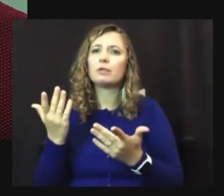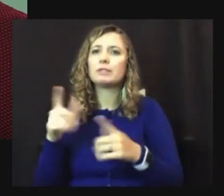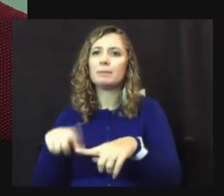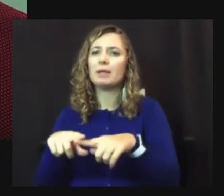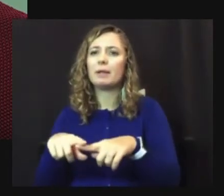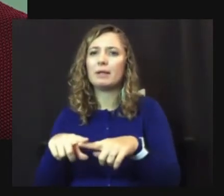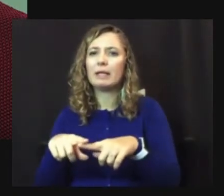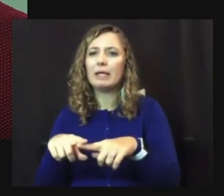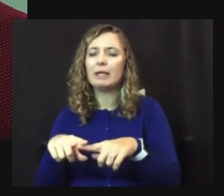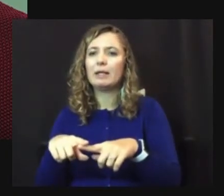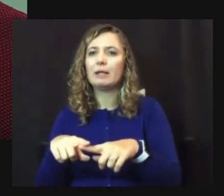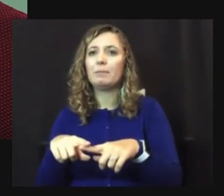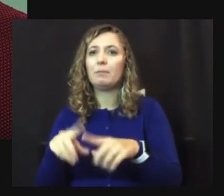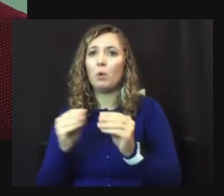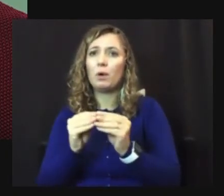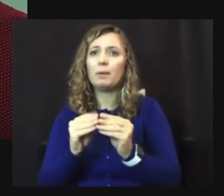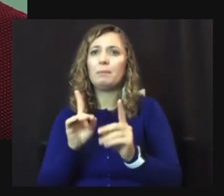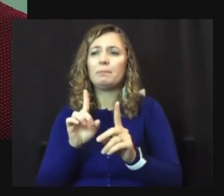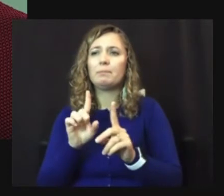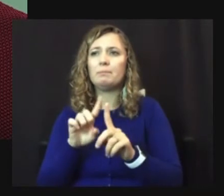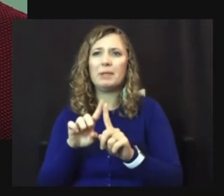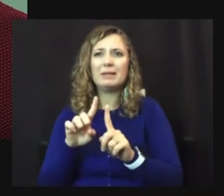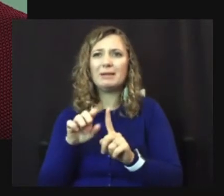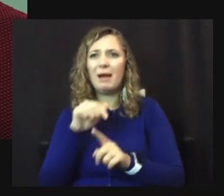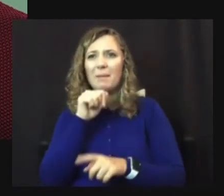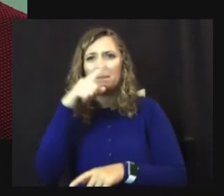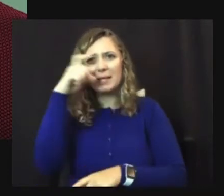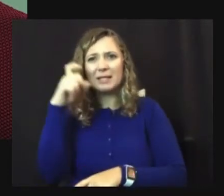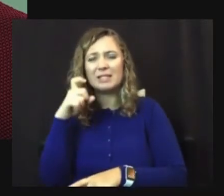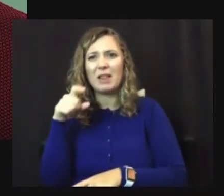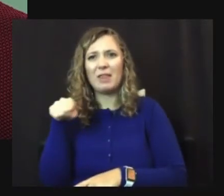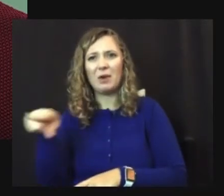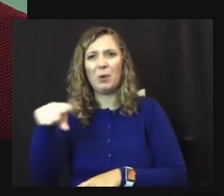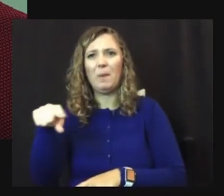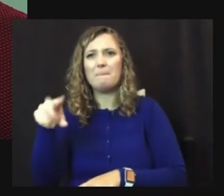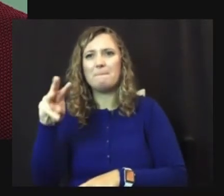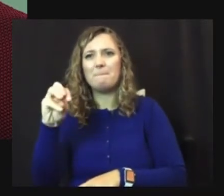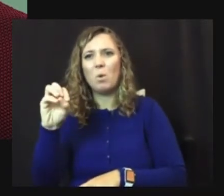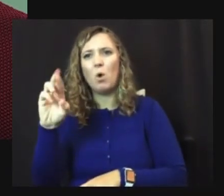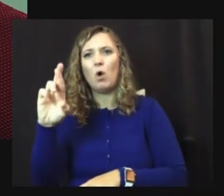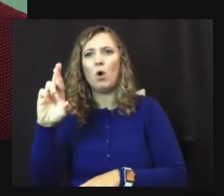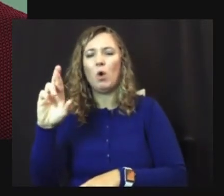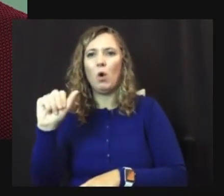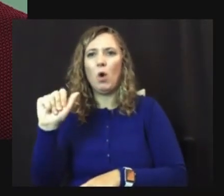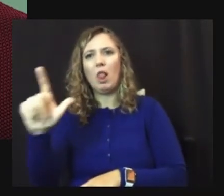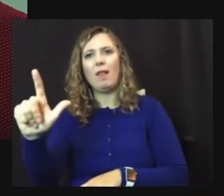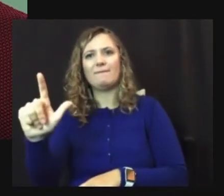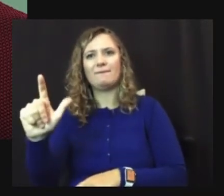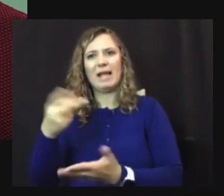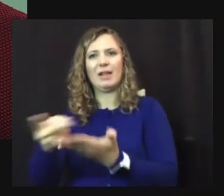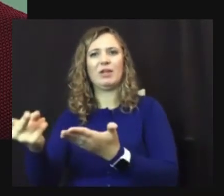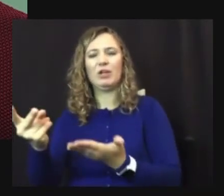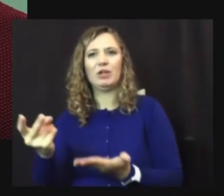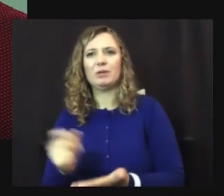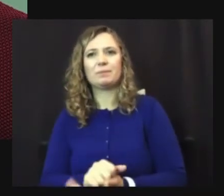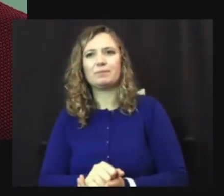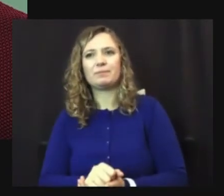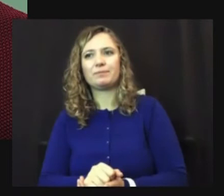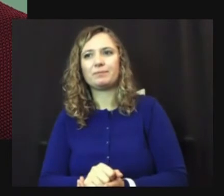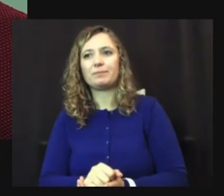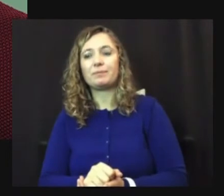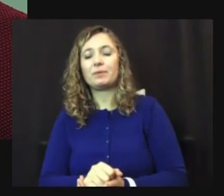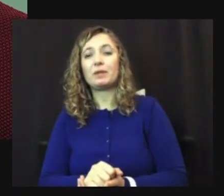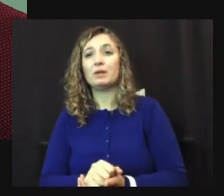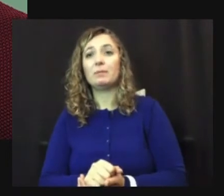failure. It might make them feel good that first time that they are able to do something they haven't